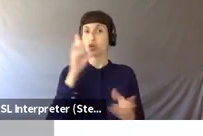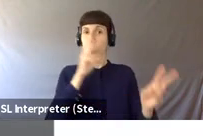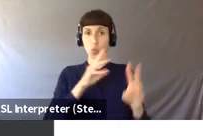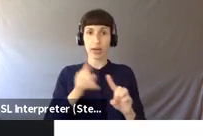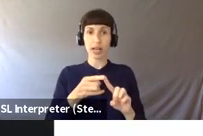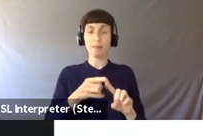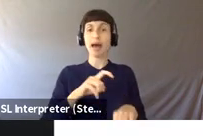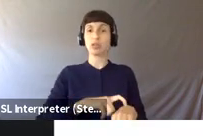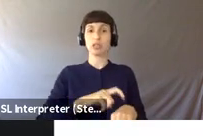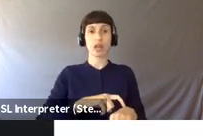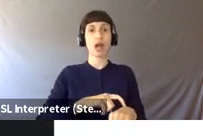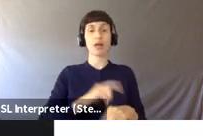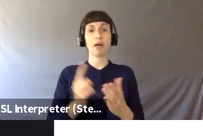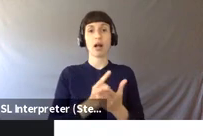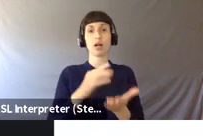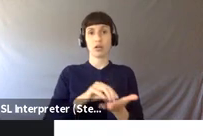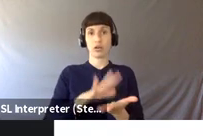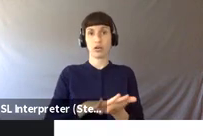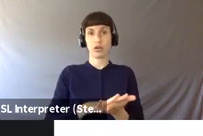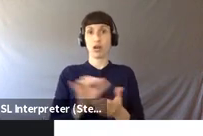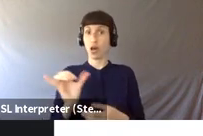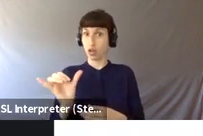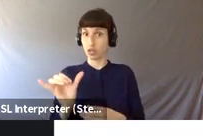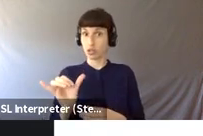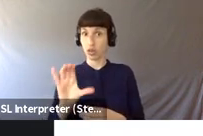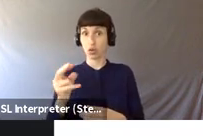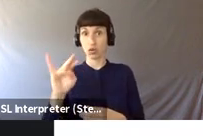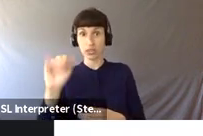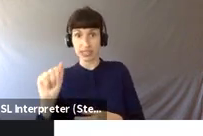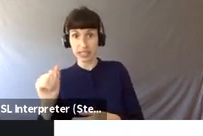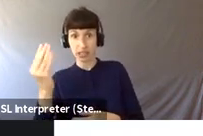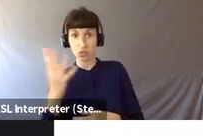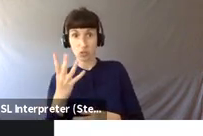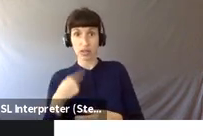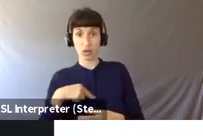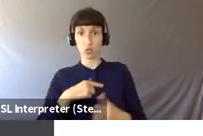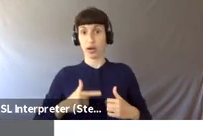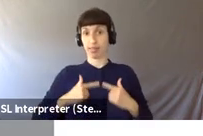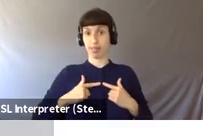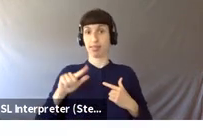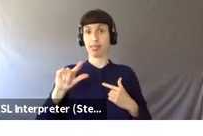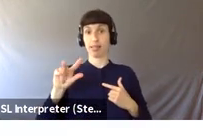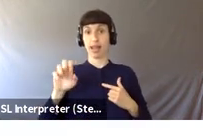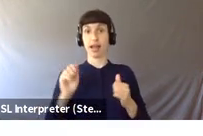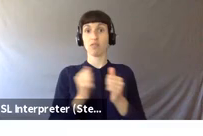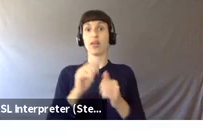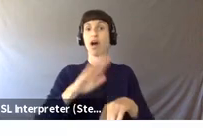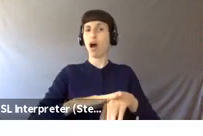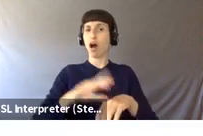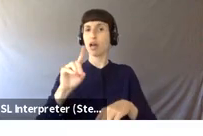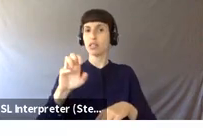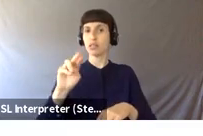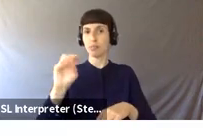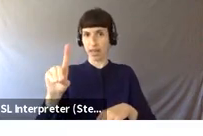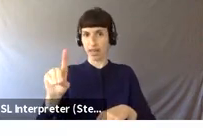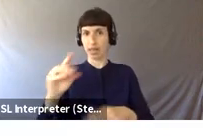heard, Christina, that we are live with the on-demand course, so people can register for that immediately, or maybe you have already